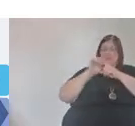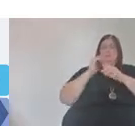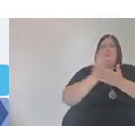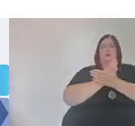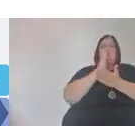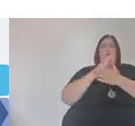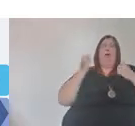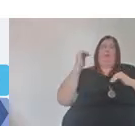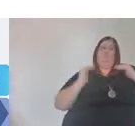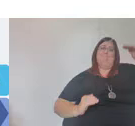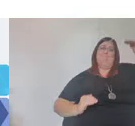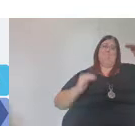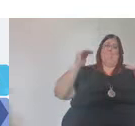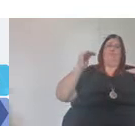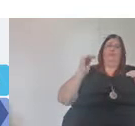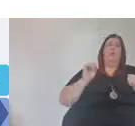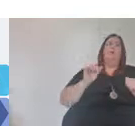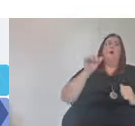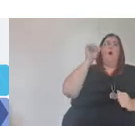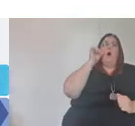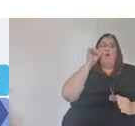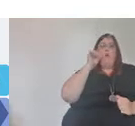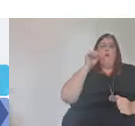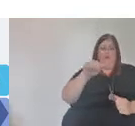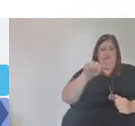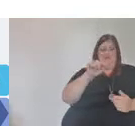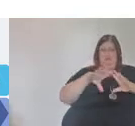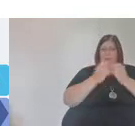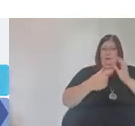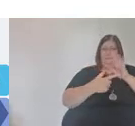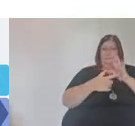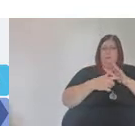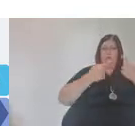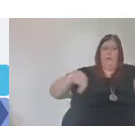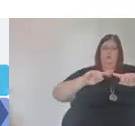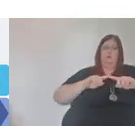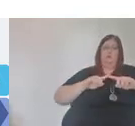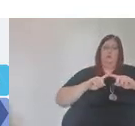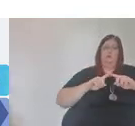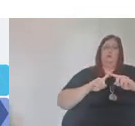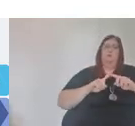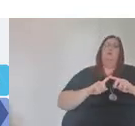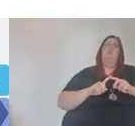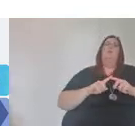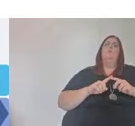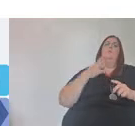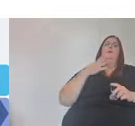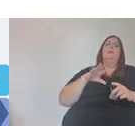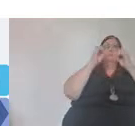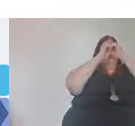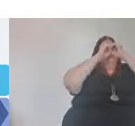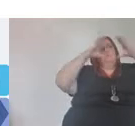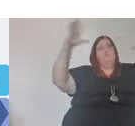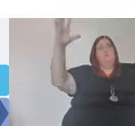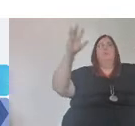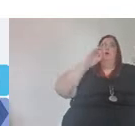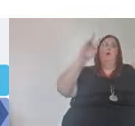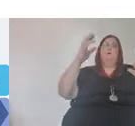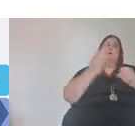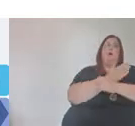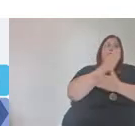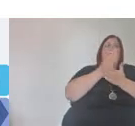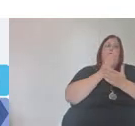So although PLACE is our essential building block and it's absolutely important to look inward, we absolutely need to look outward to dovetail